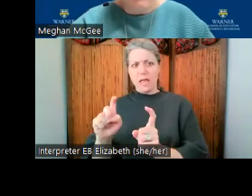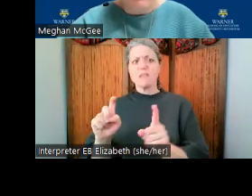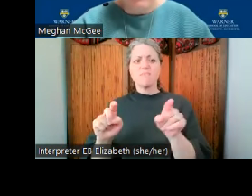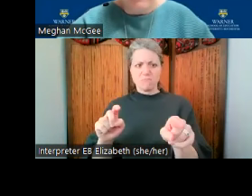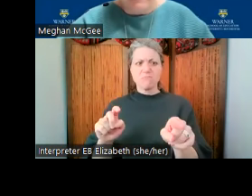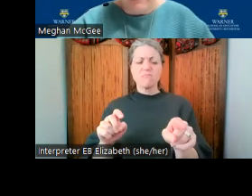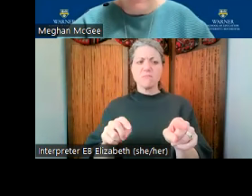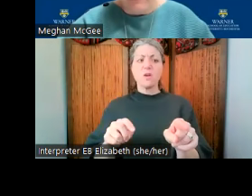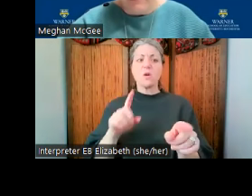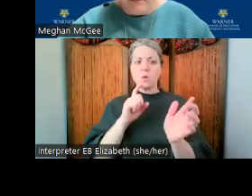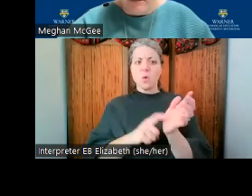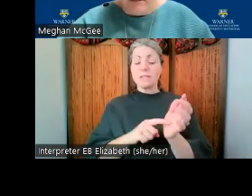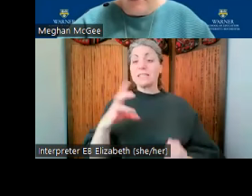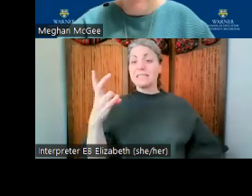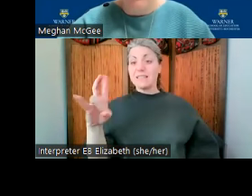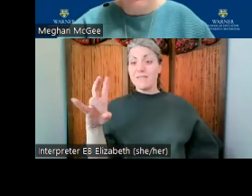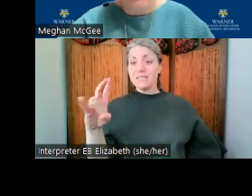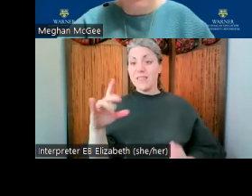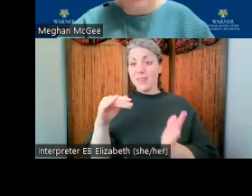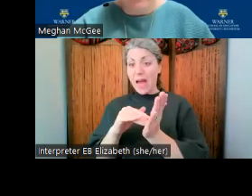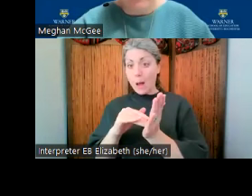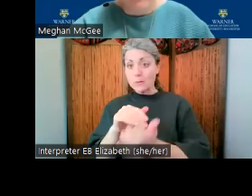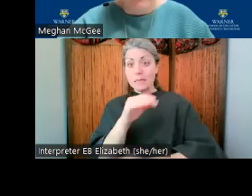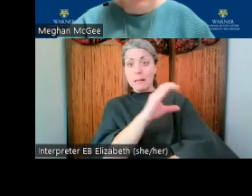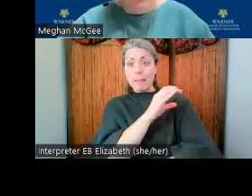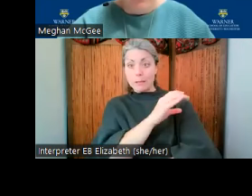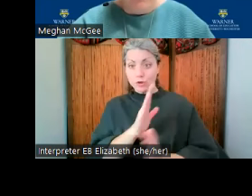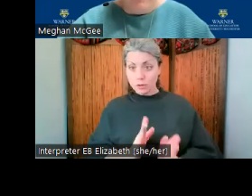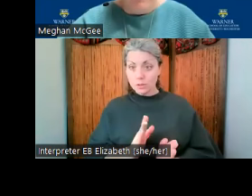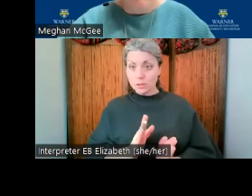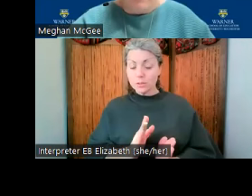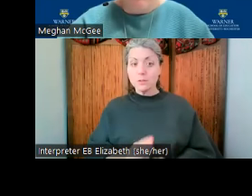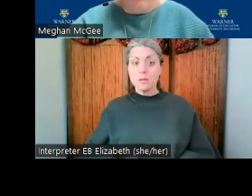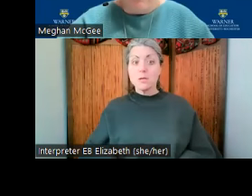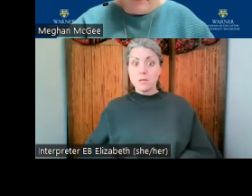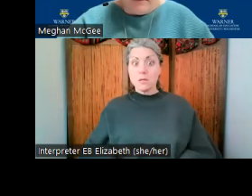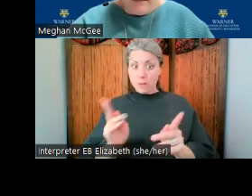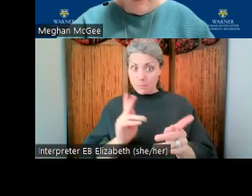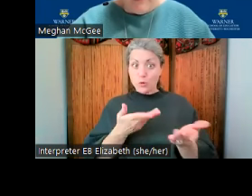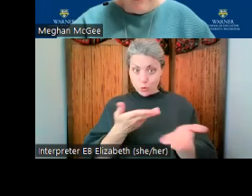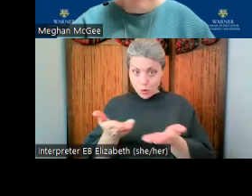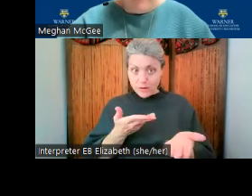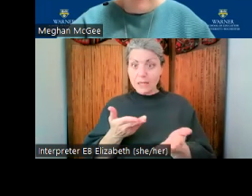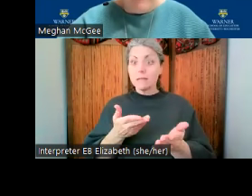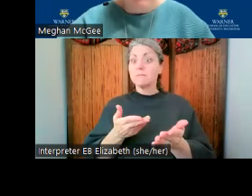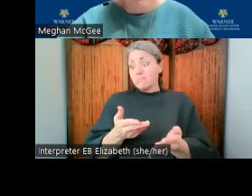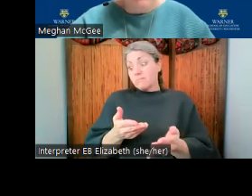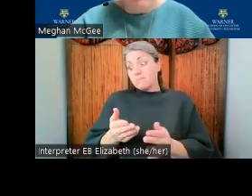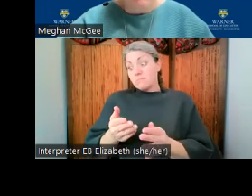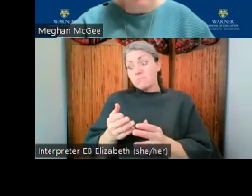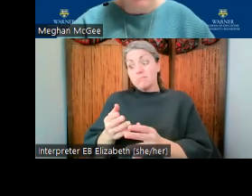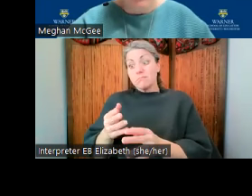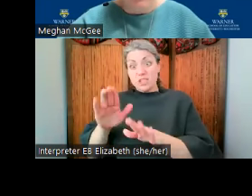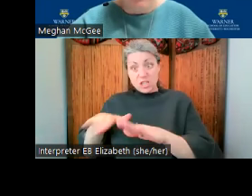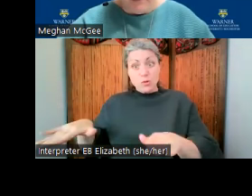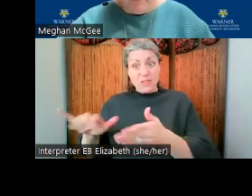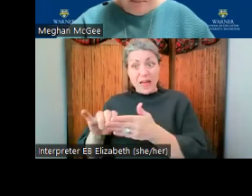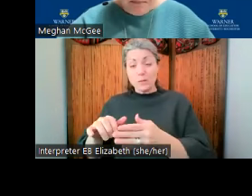of 17,000 clinicians who were serving children of maltreatment. And 80%